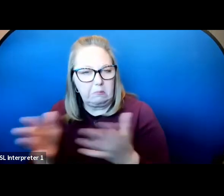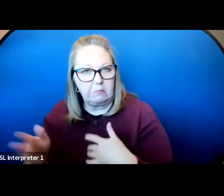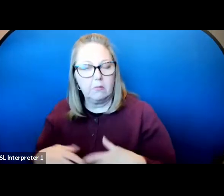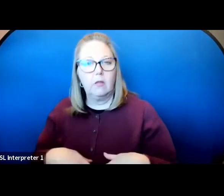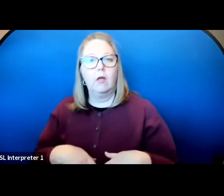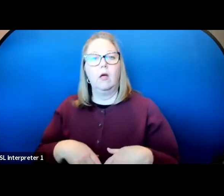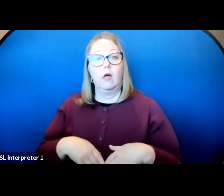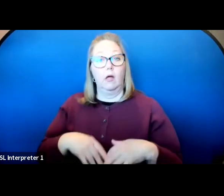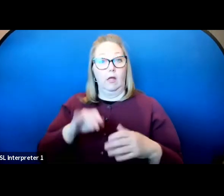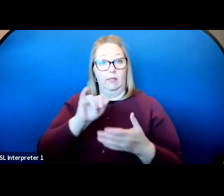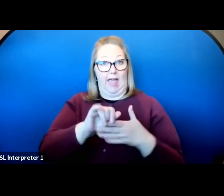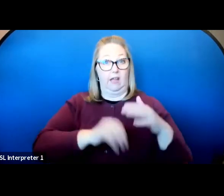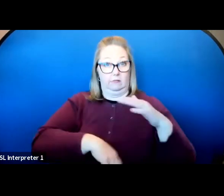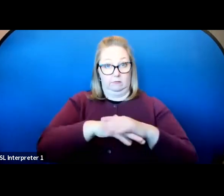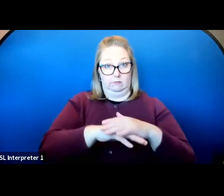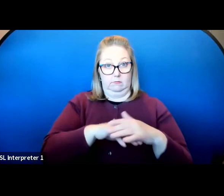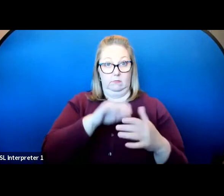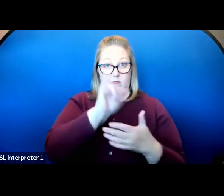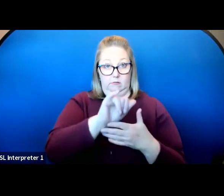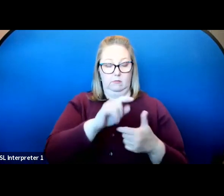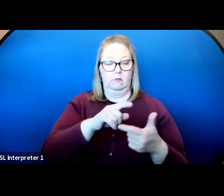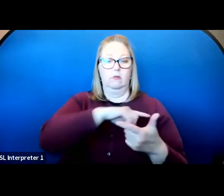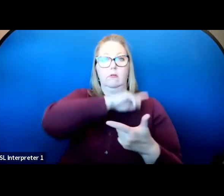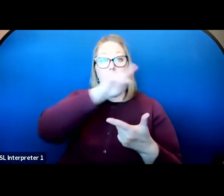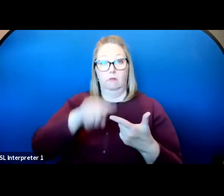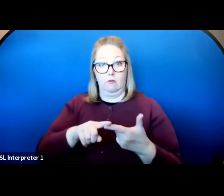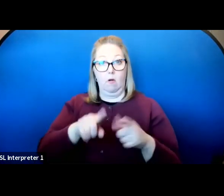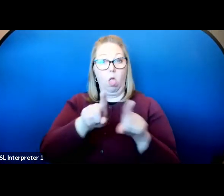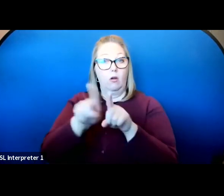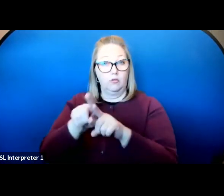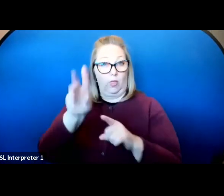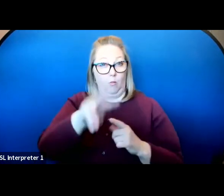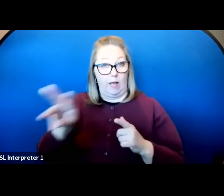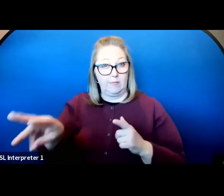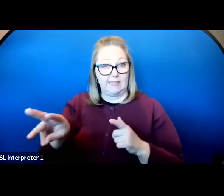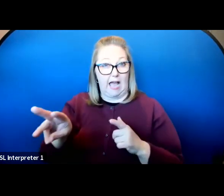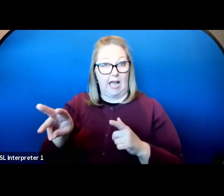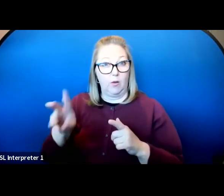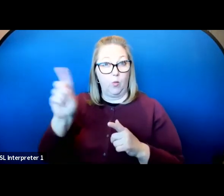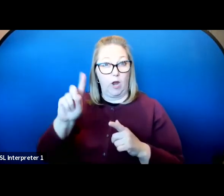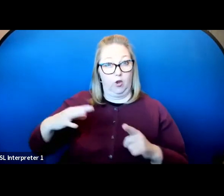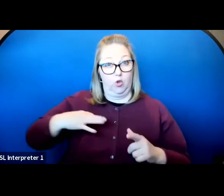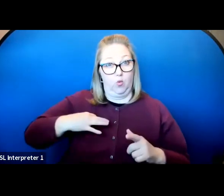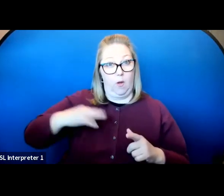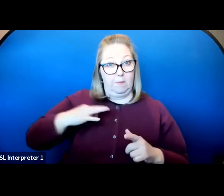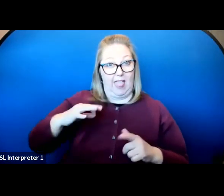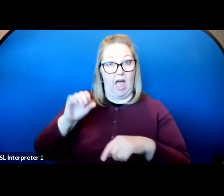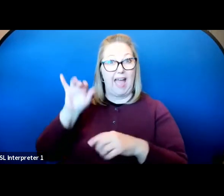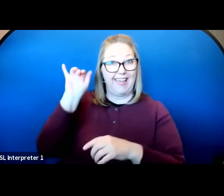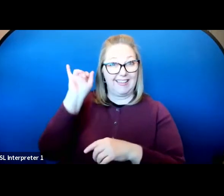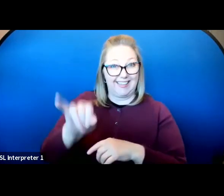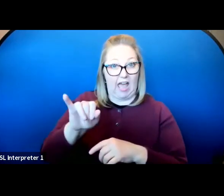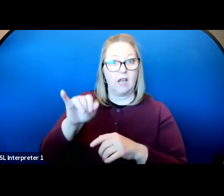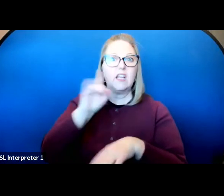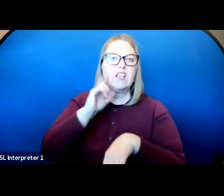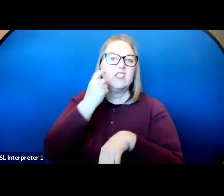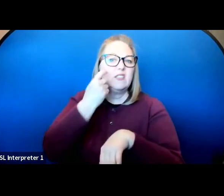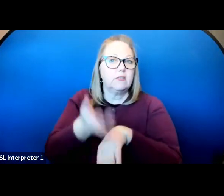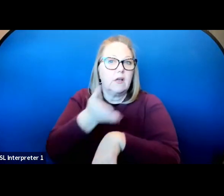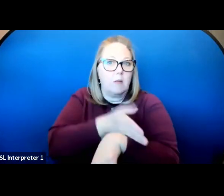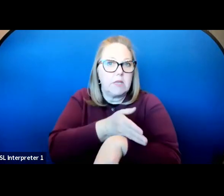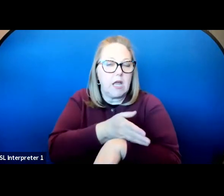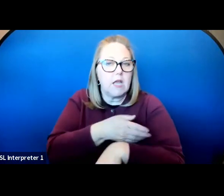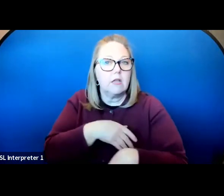clear is we have updated our portal so that that documentation can be uploaded quickly. And then on the landlord side,